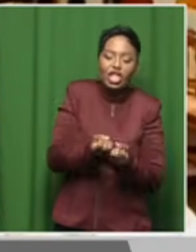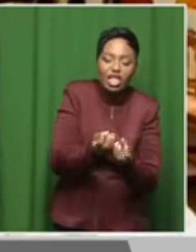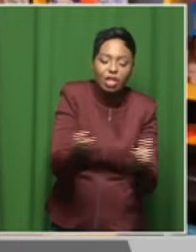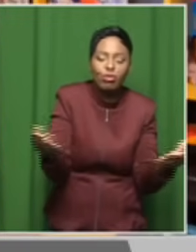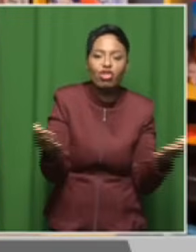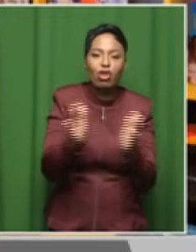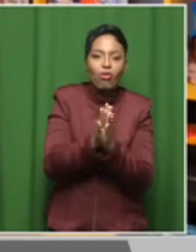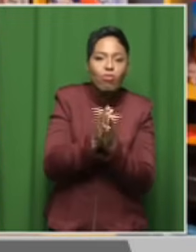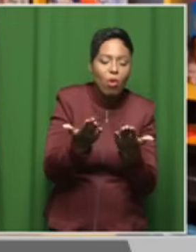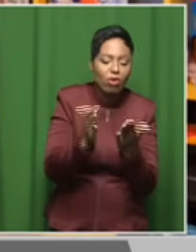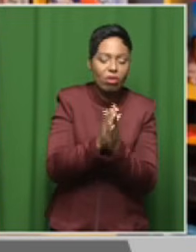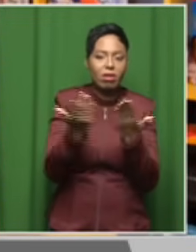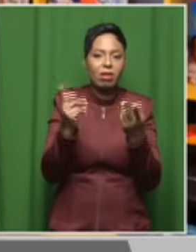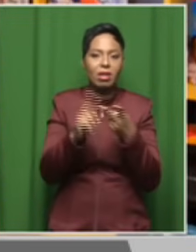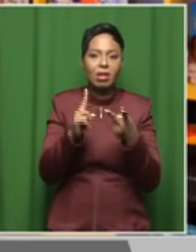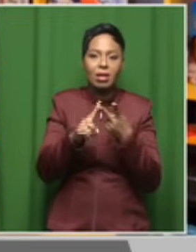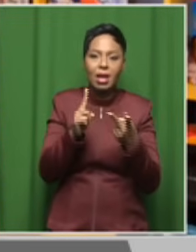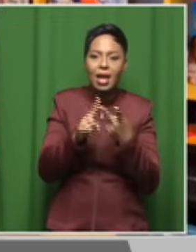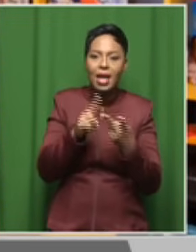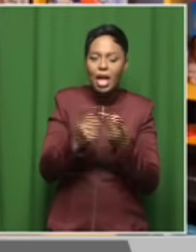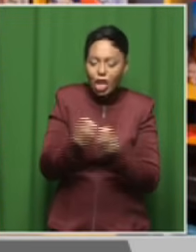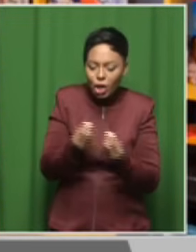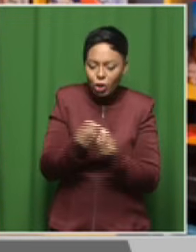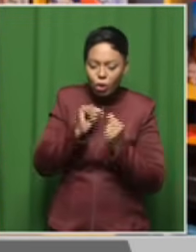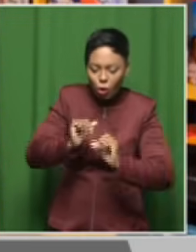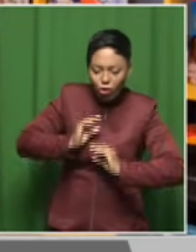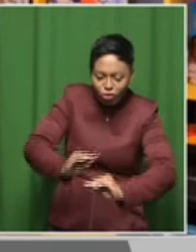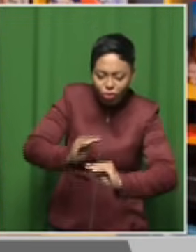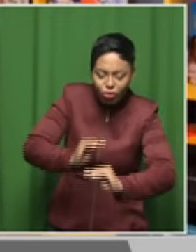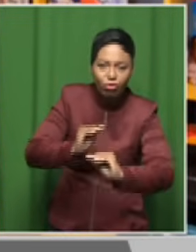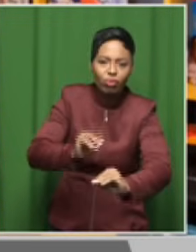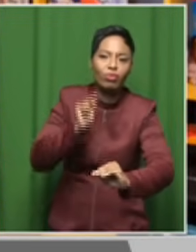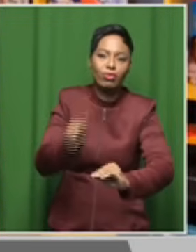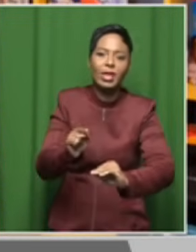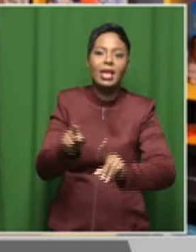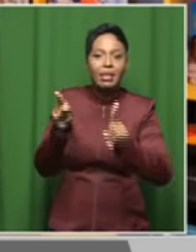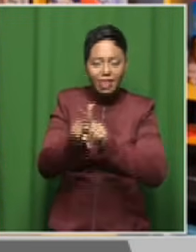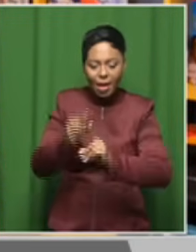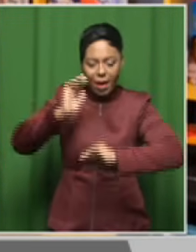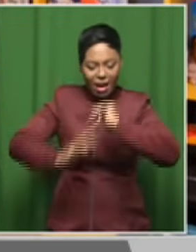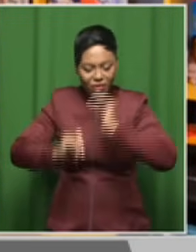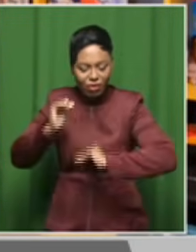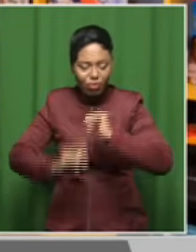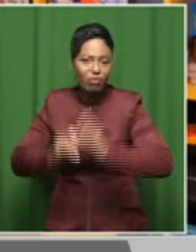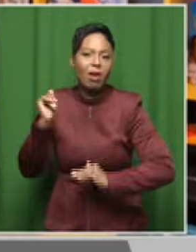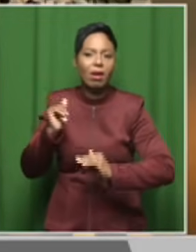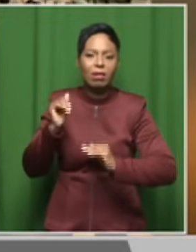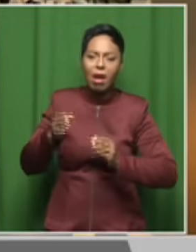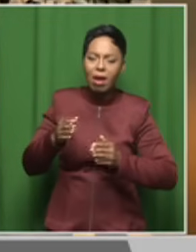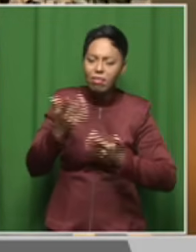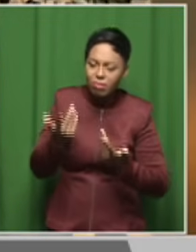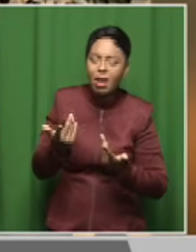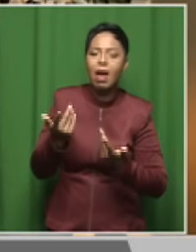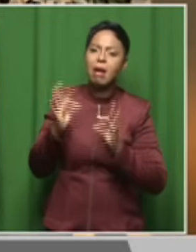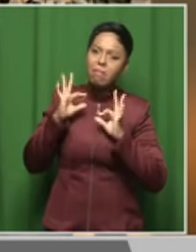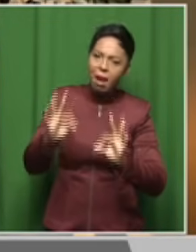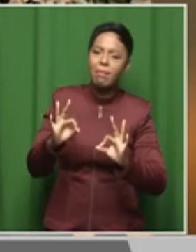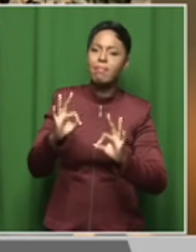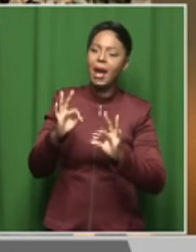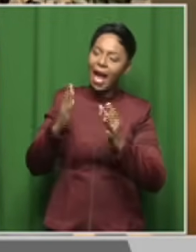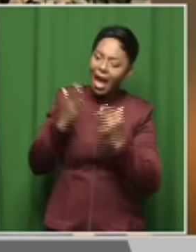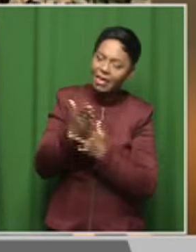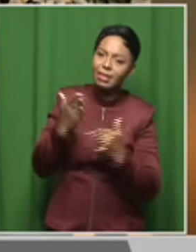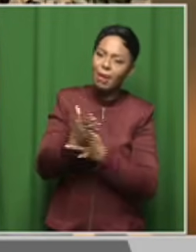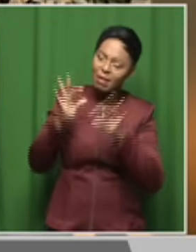of teaching resources, even infrastructure, it is accessible. It simply needs